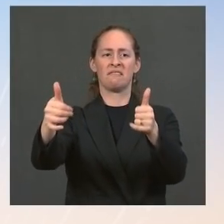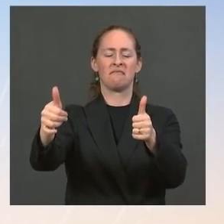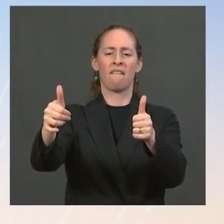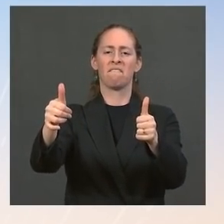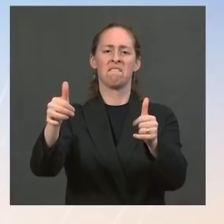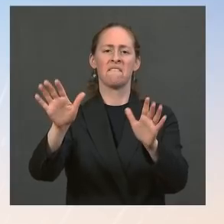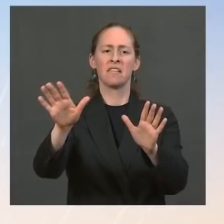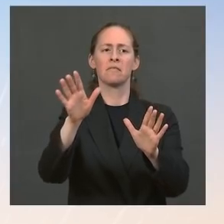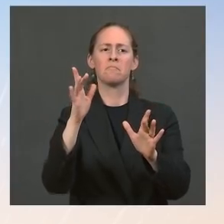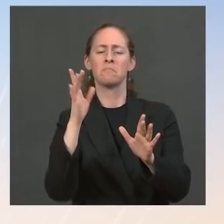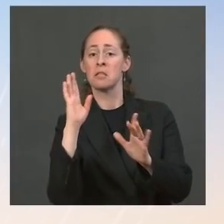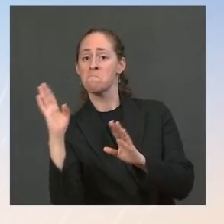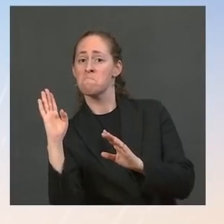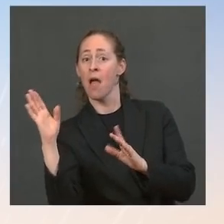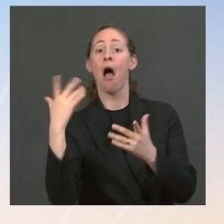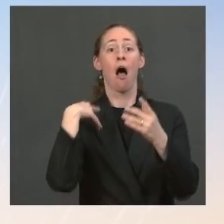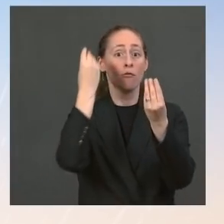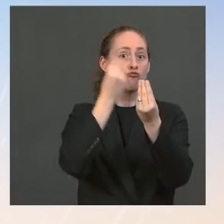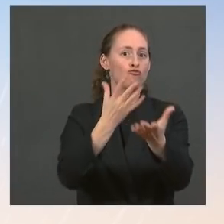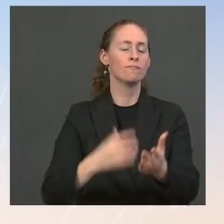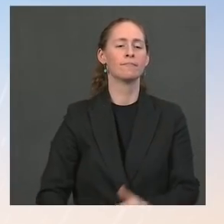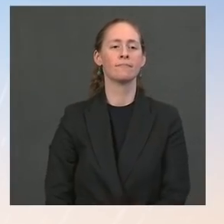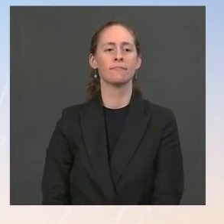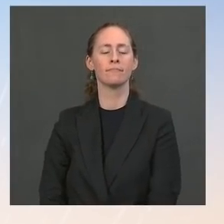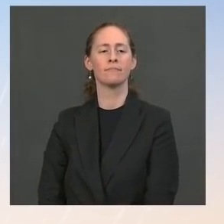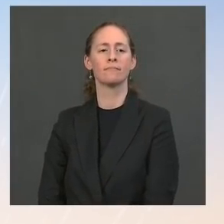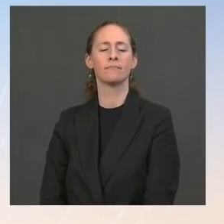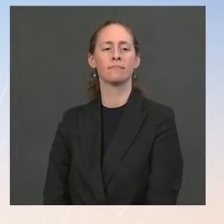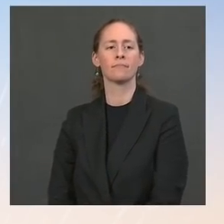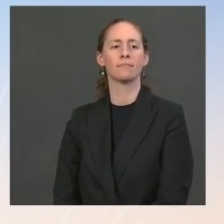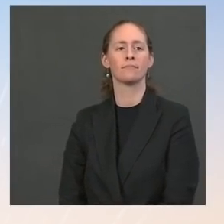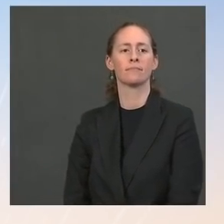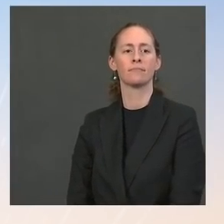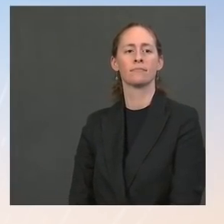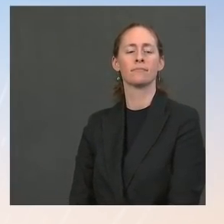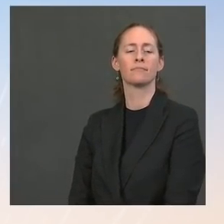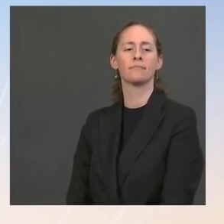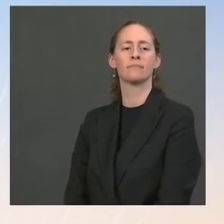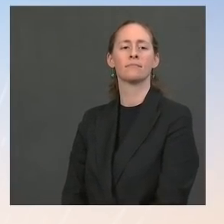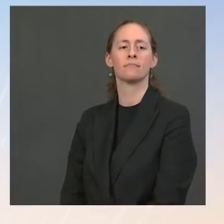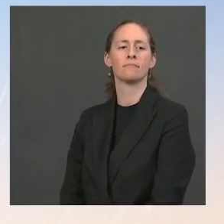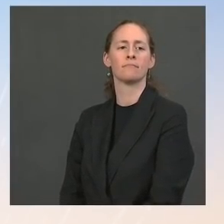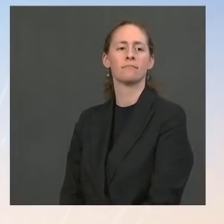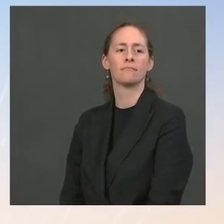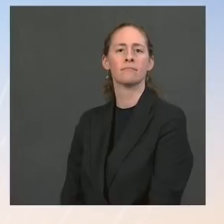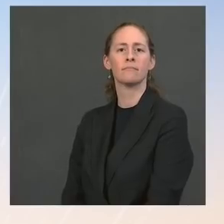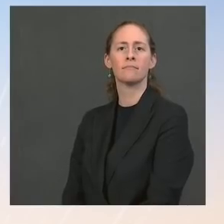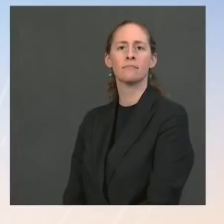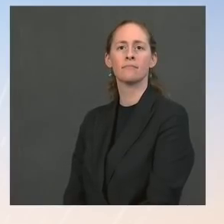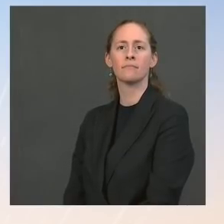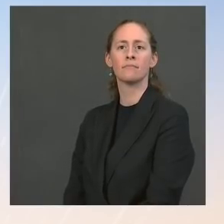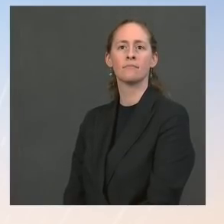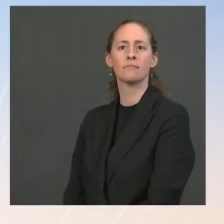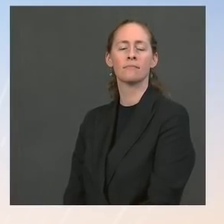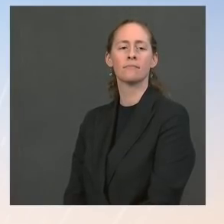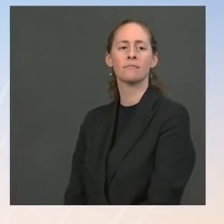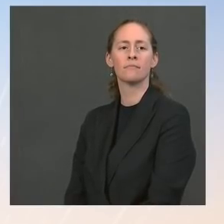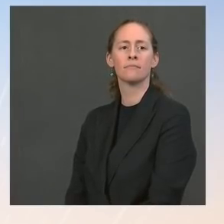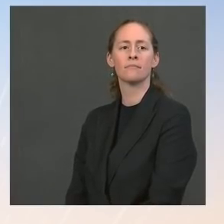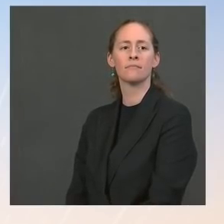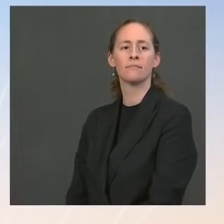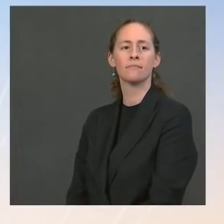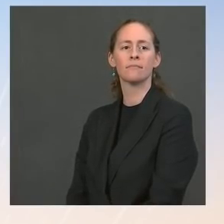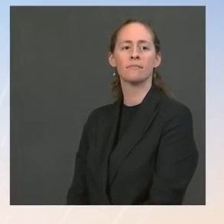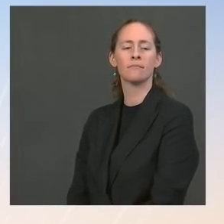soon. Finally, just one more point. As you all have said from here, the public polling has consistently found that many parts of both packages